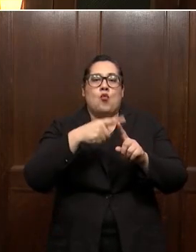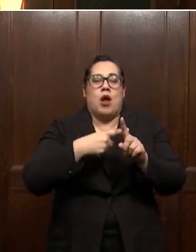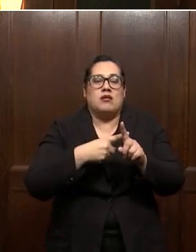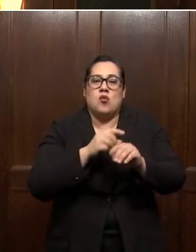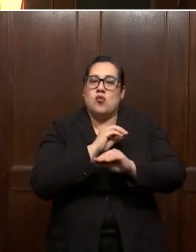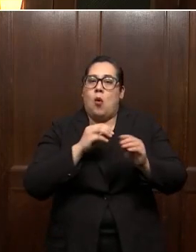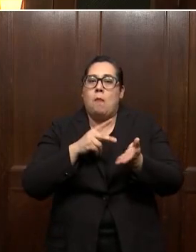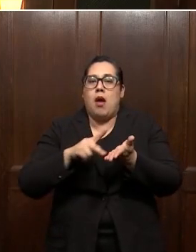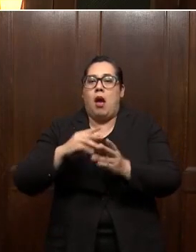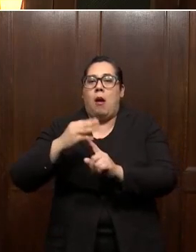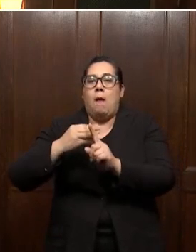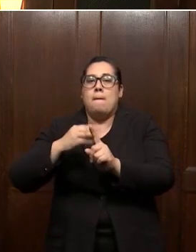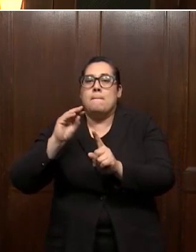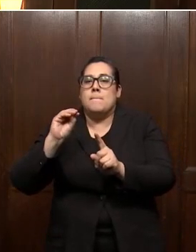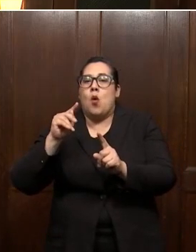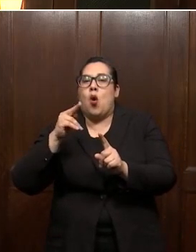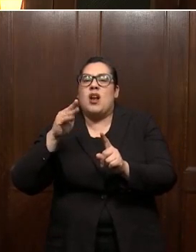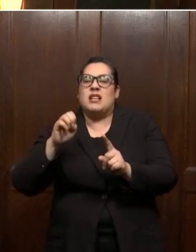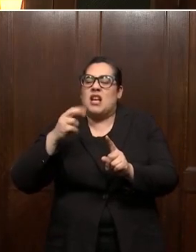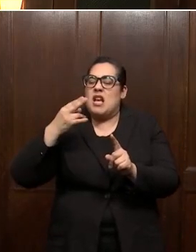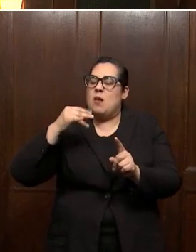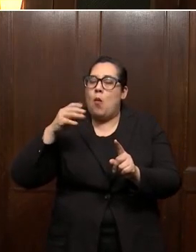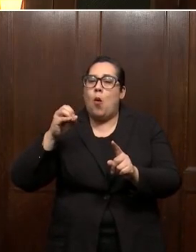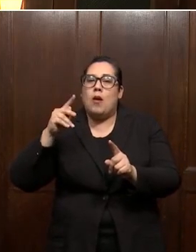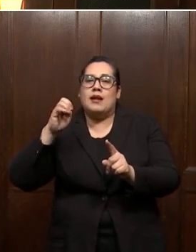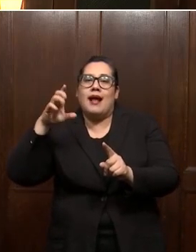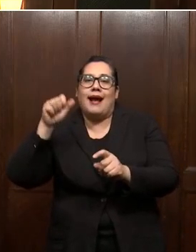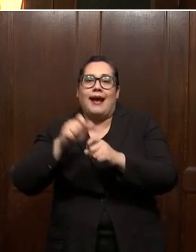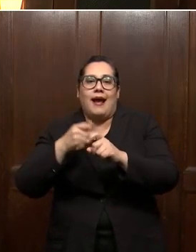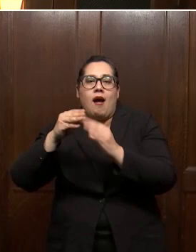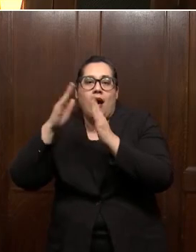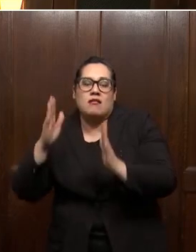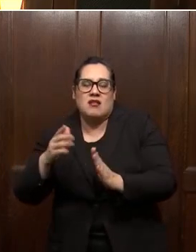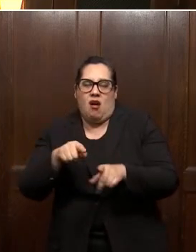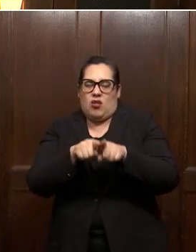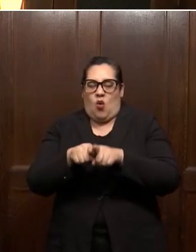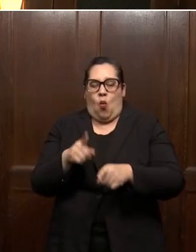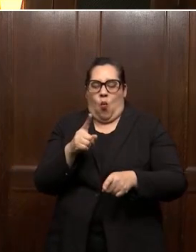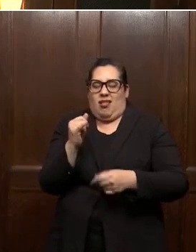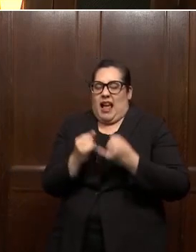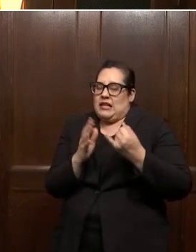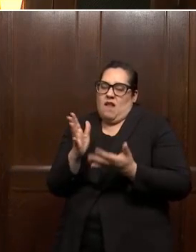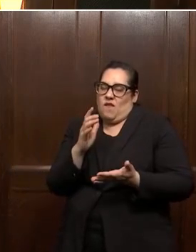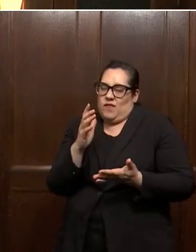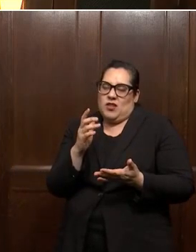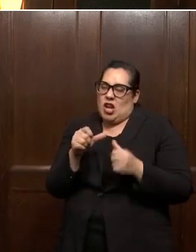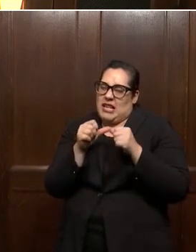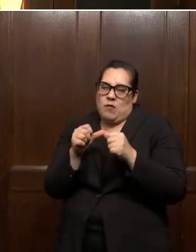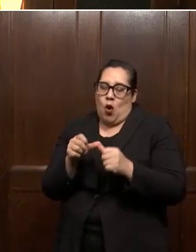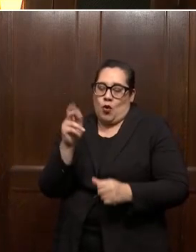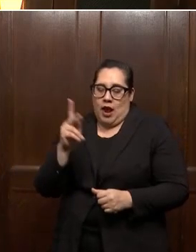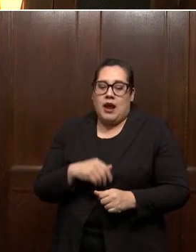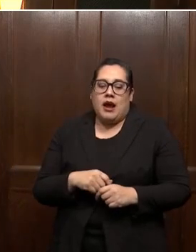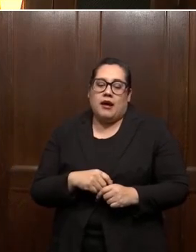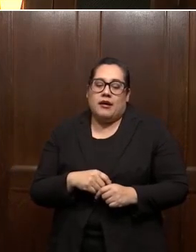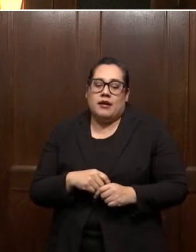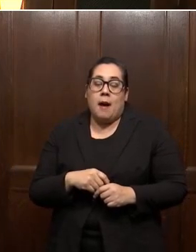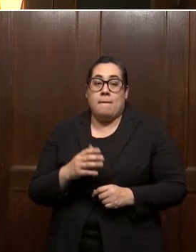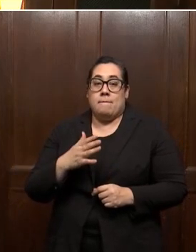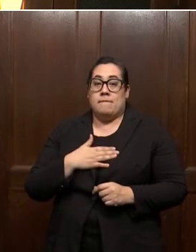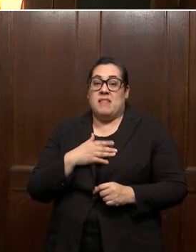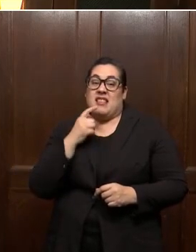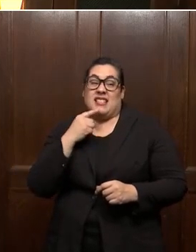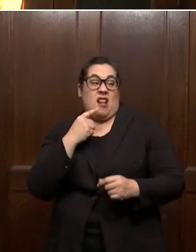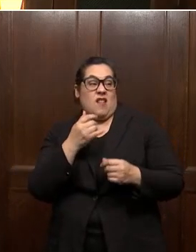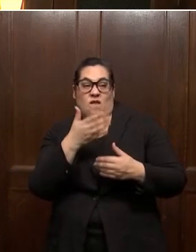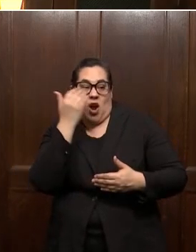and for 1 or 2 or 3 months, for as long as this lasts, and then at the end, just forget about it and just keep on going. My question